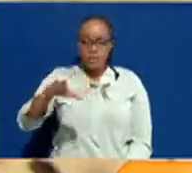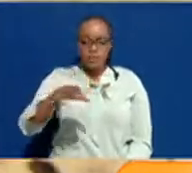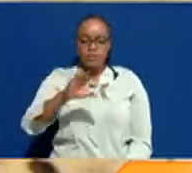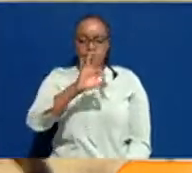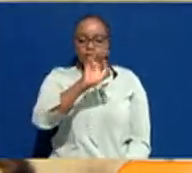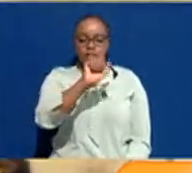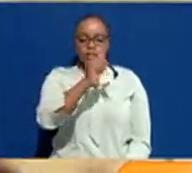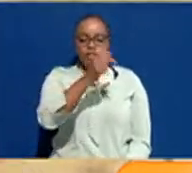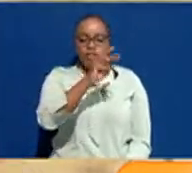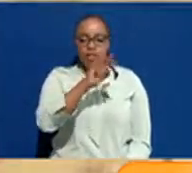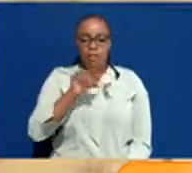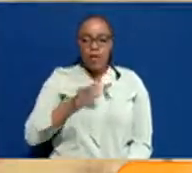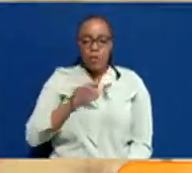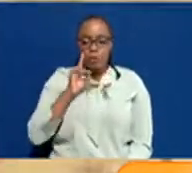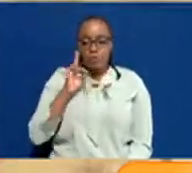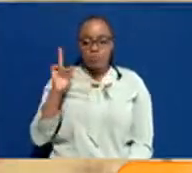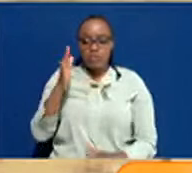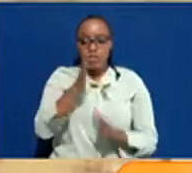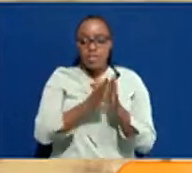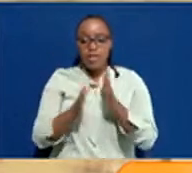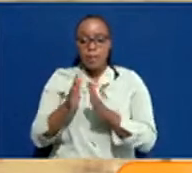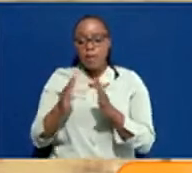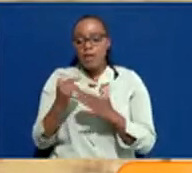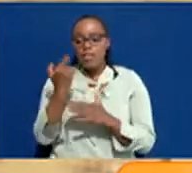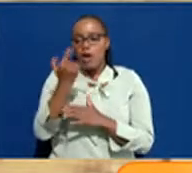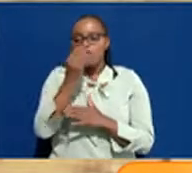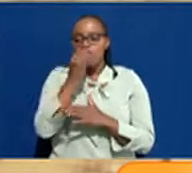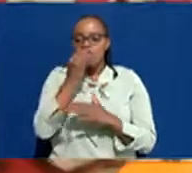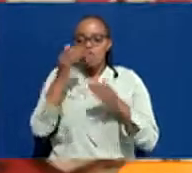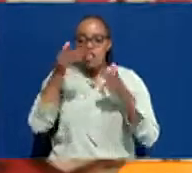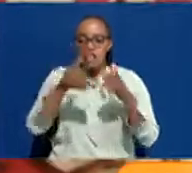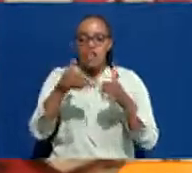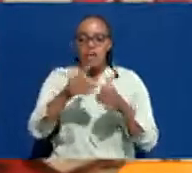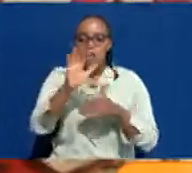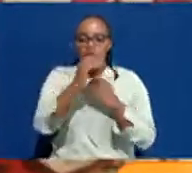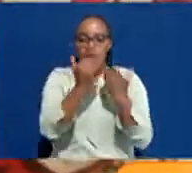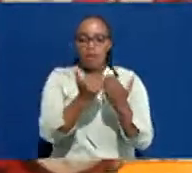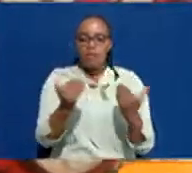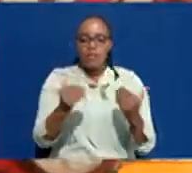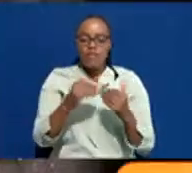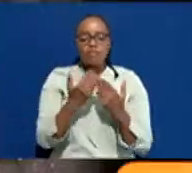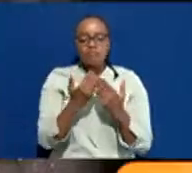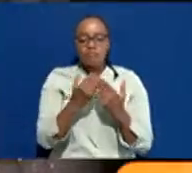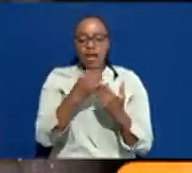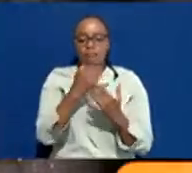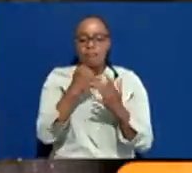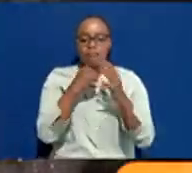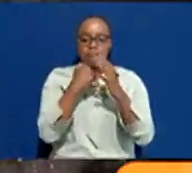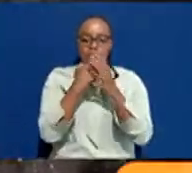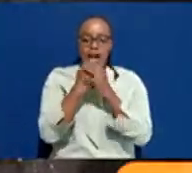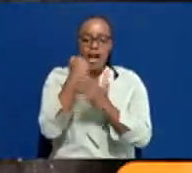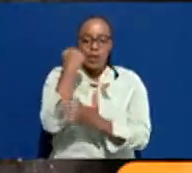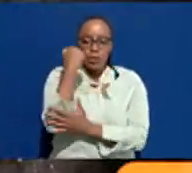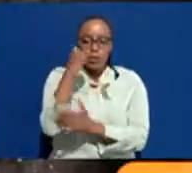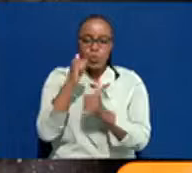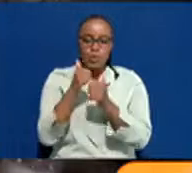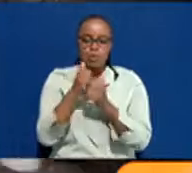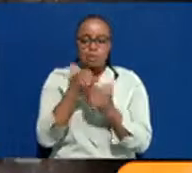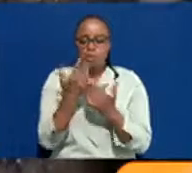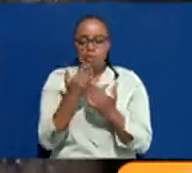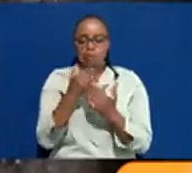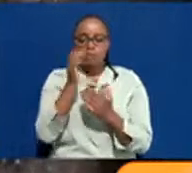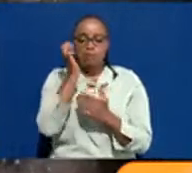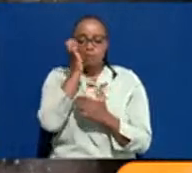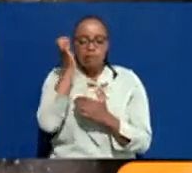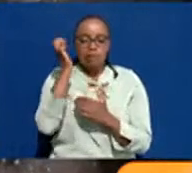Fatma Hussein is preparing the only food available for her children, mangoes, which is boiled and served as is